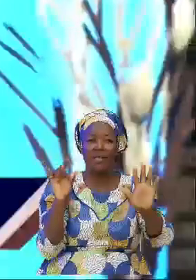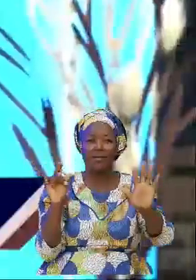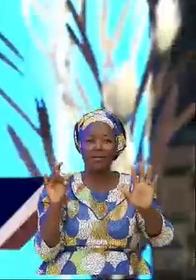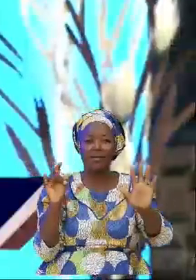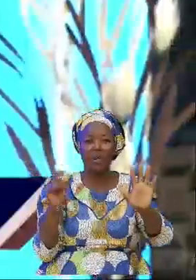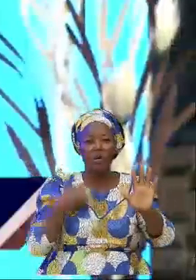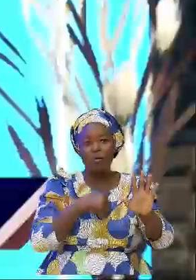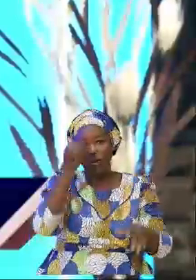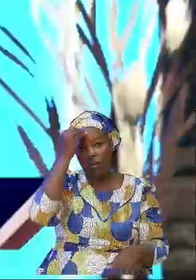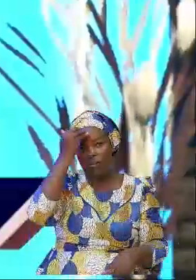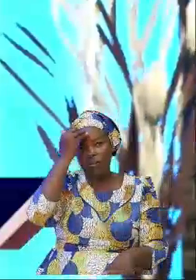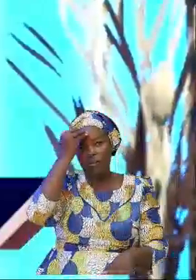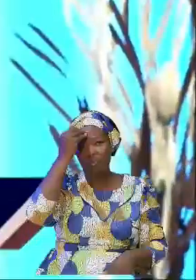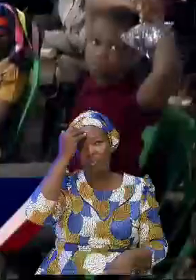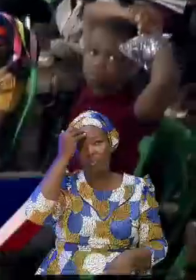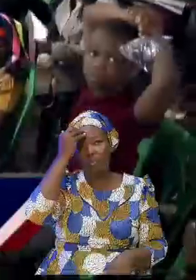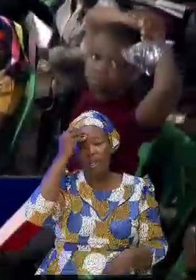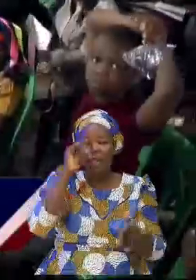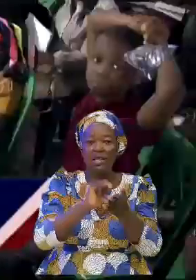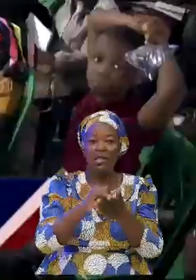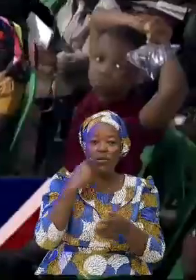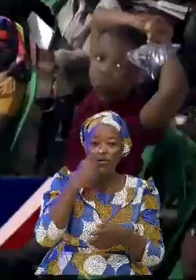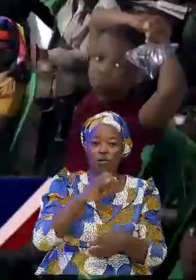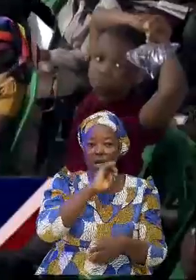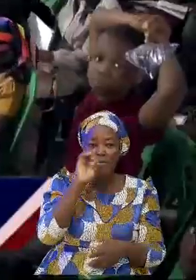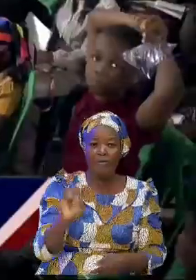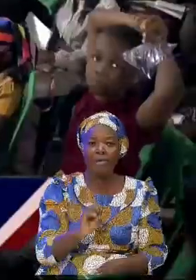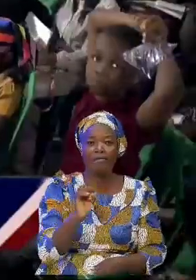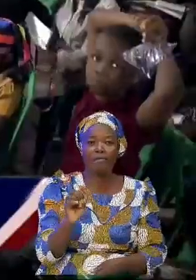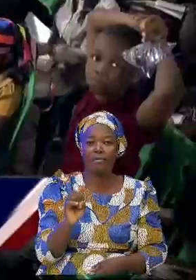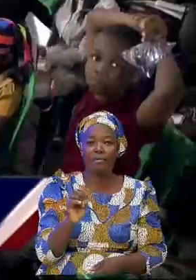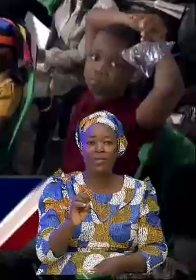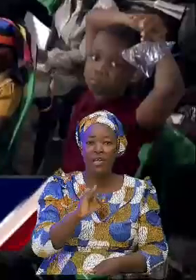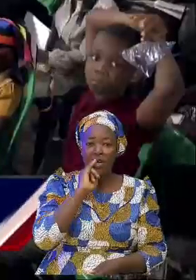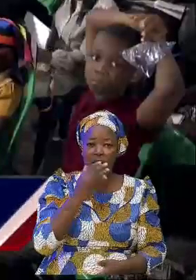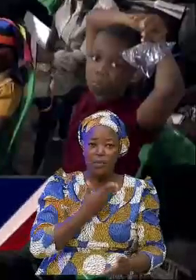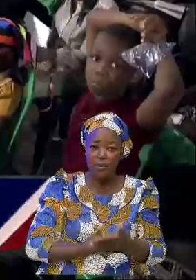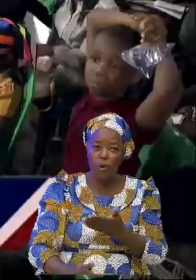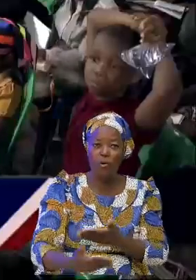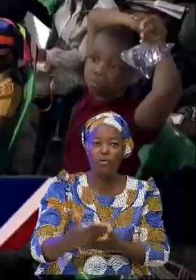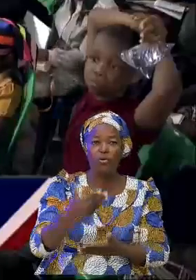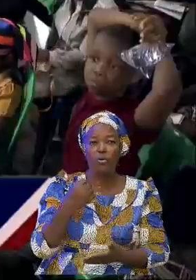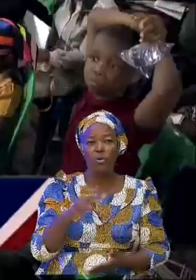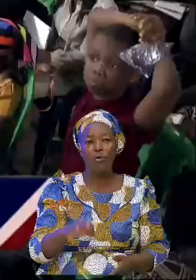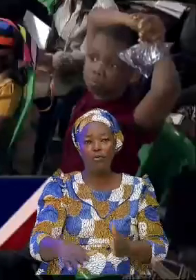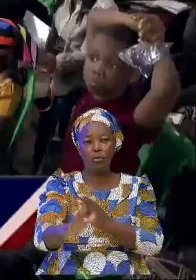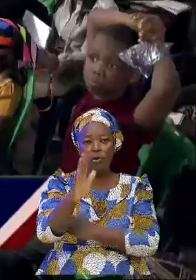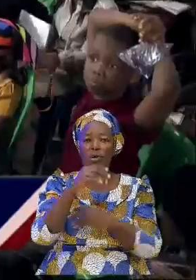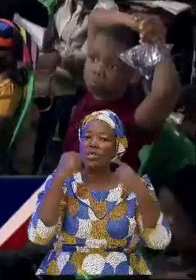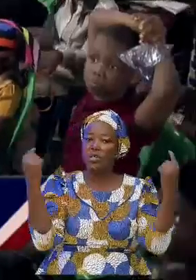1 John chapter 5, verse 18. We know that